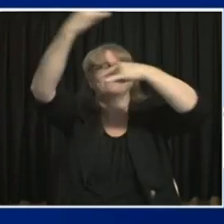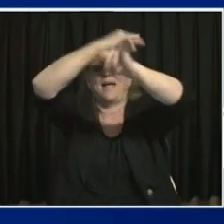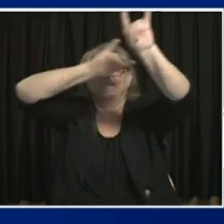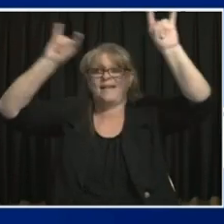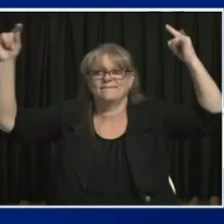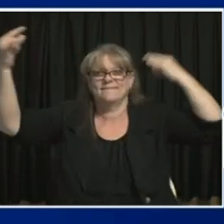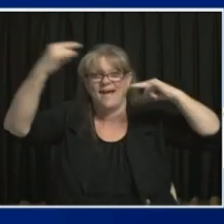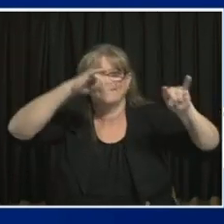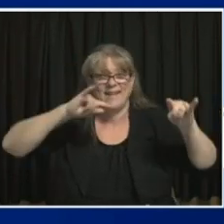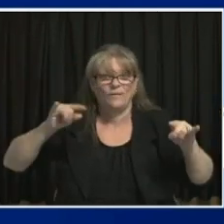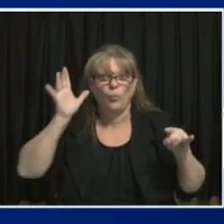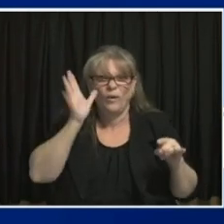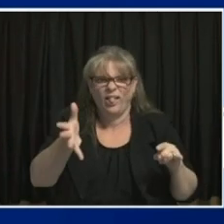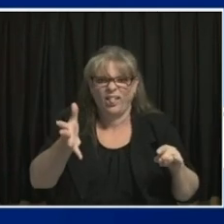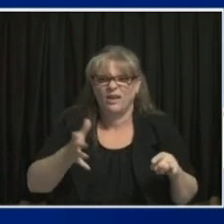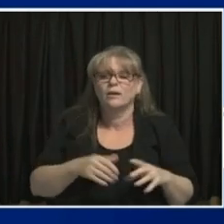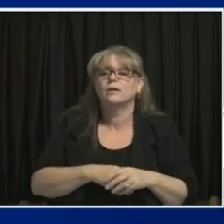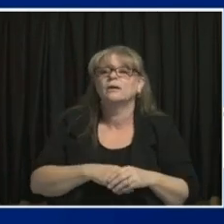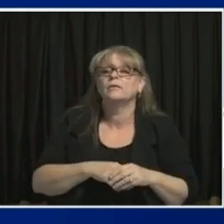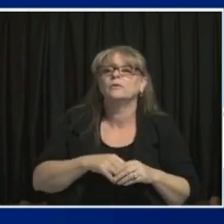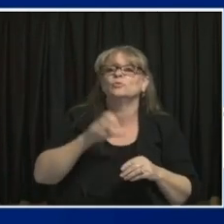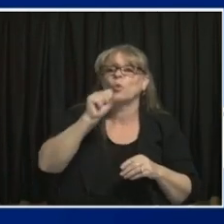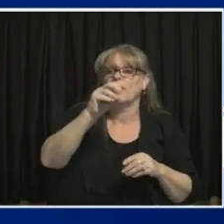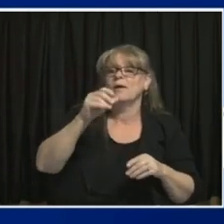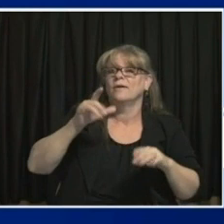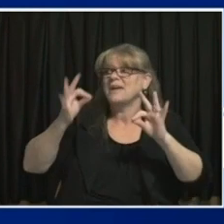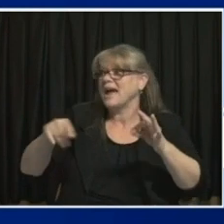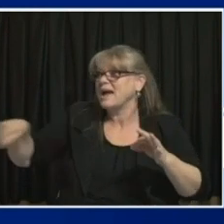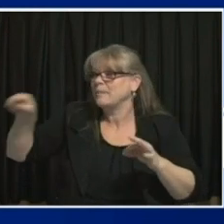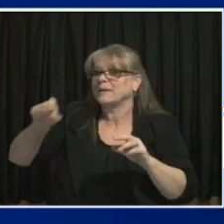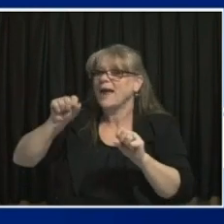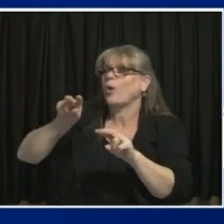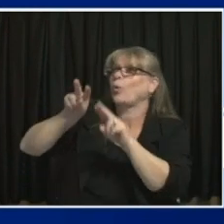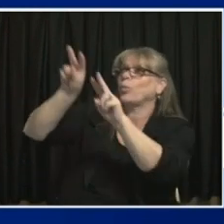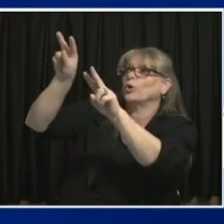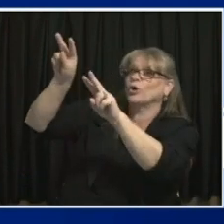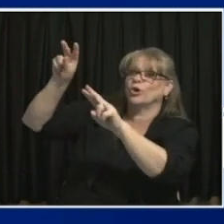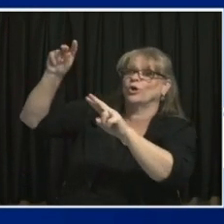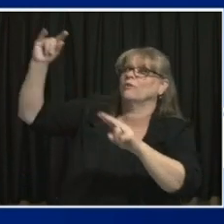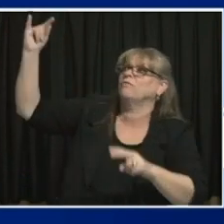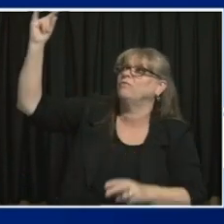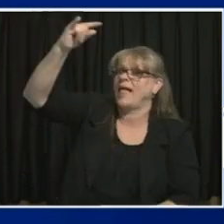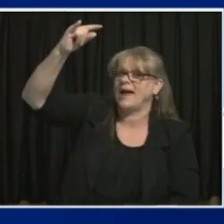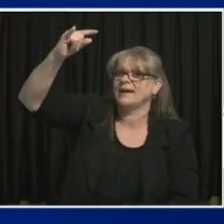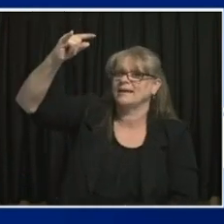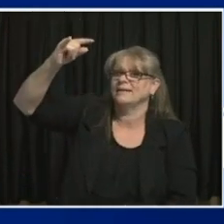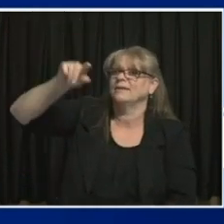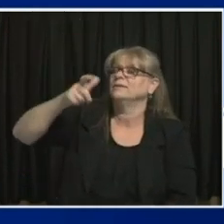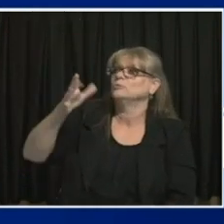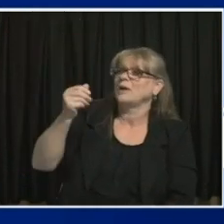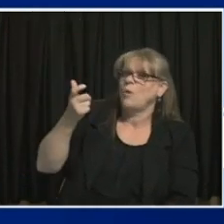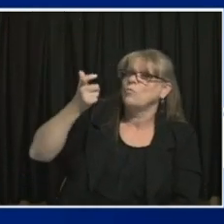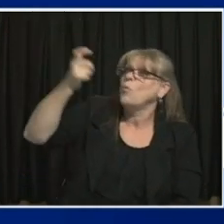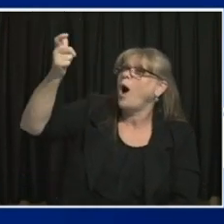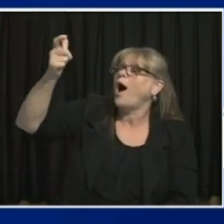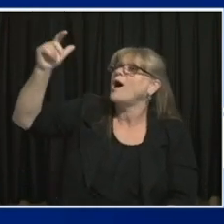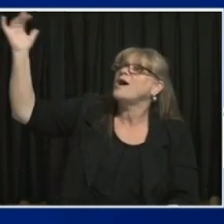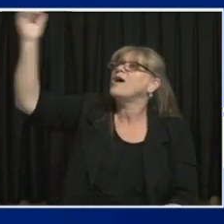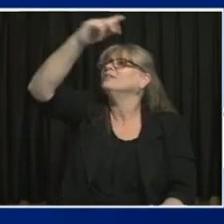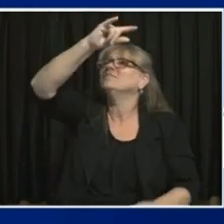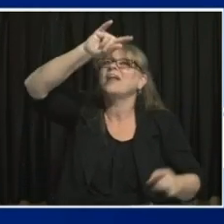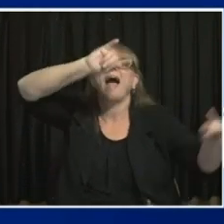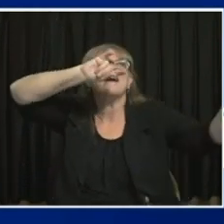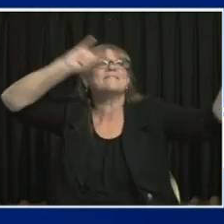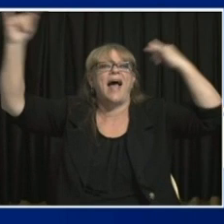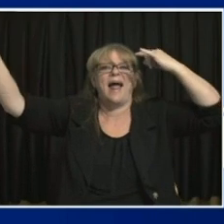F-16s from the Air Force fly over last week for their tribute to frontline workers. We got to do it from our porch, and it was just really amazing to see.